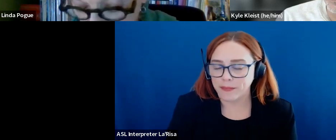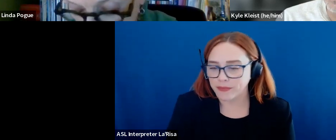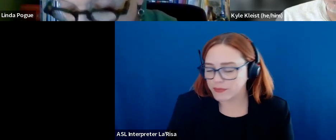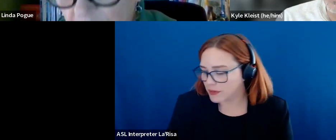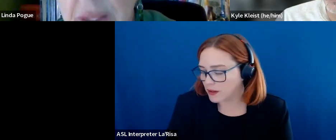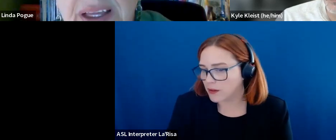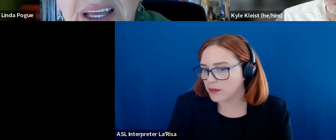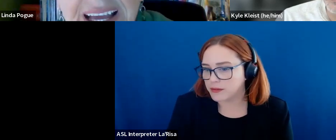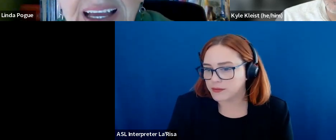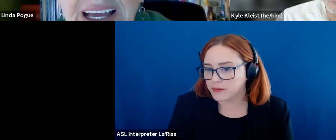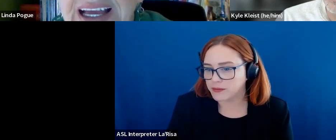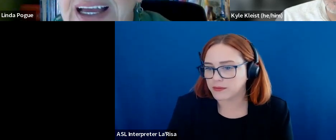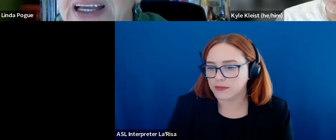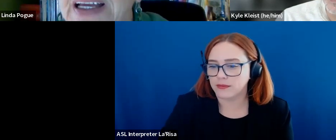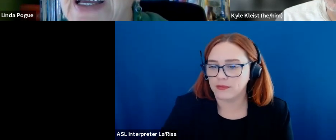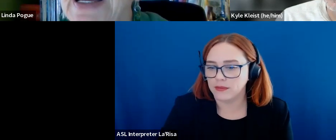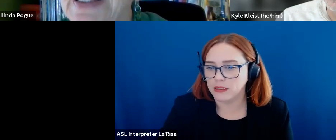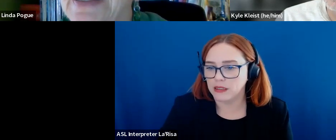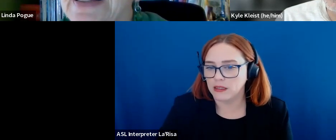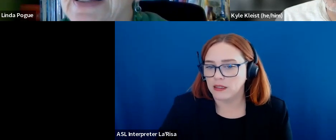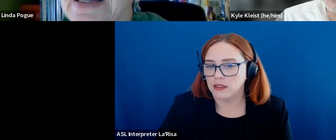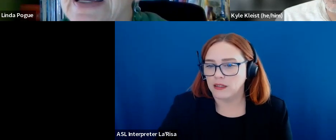has good. his hand up.